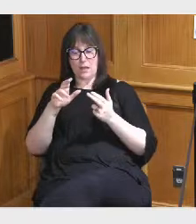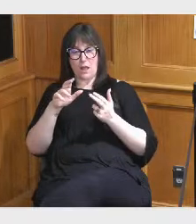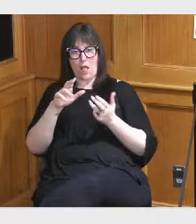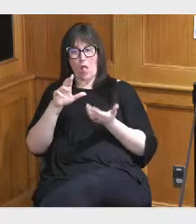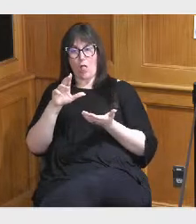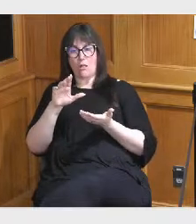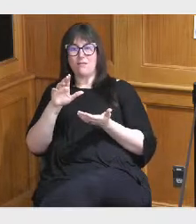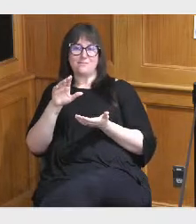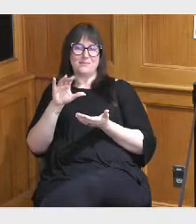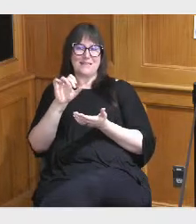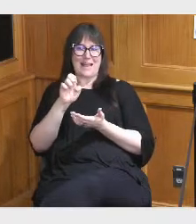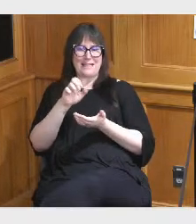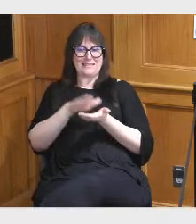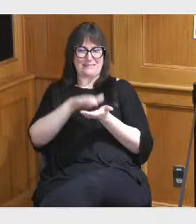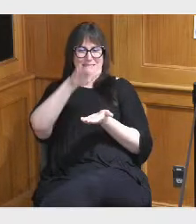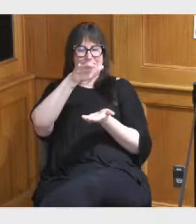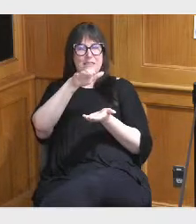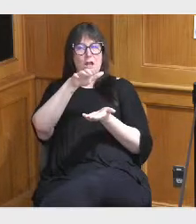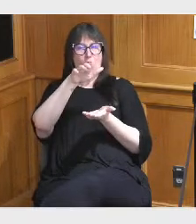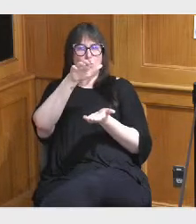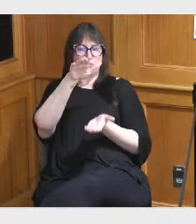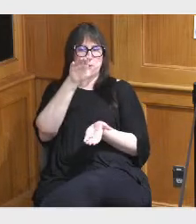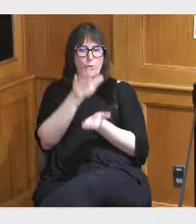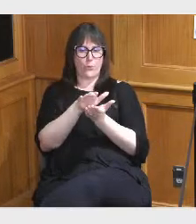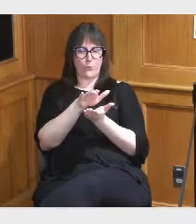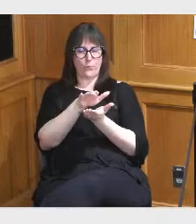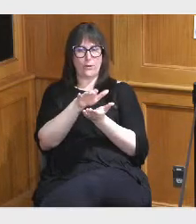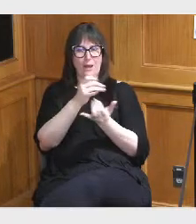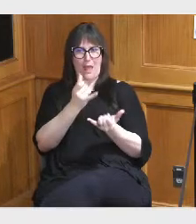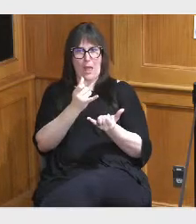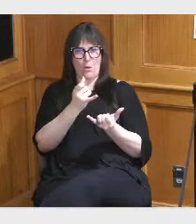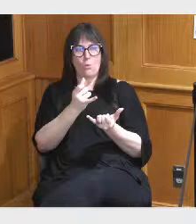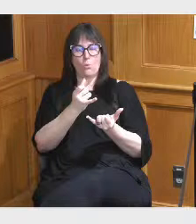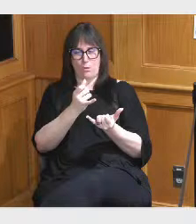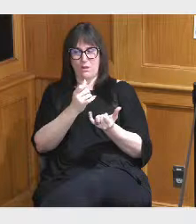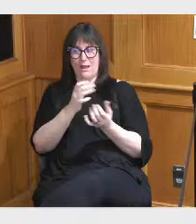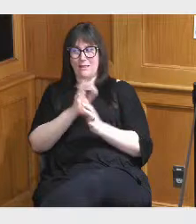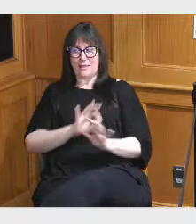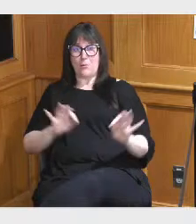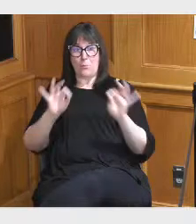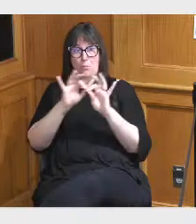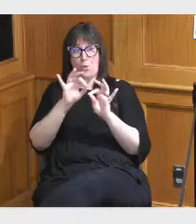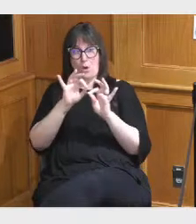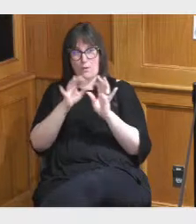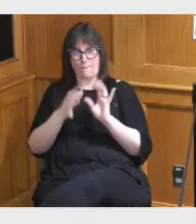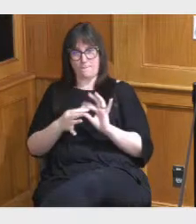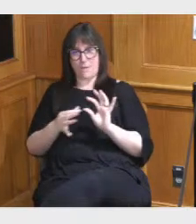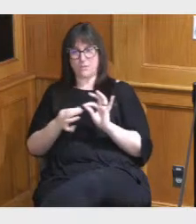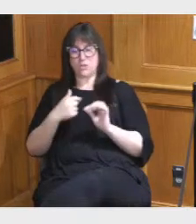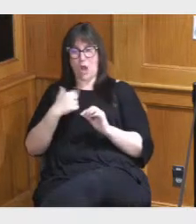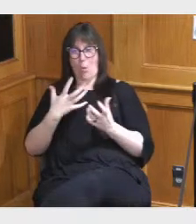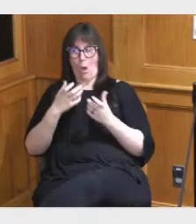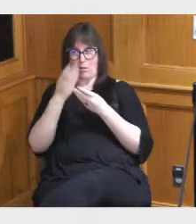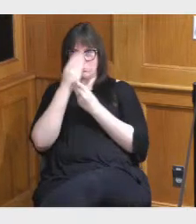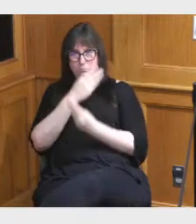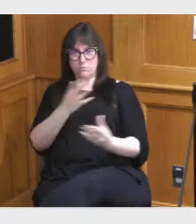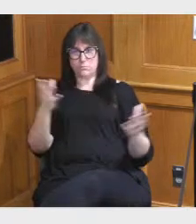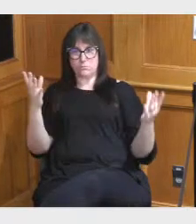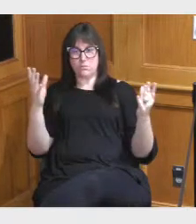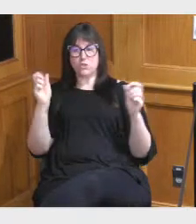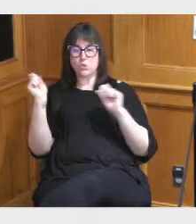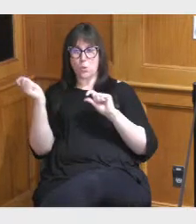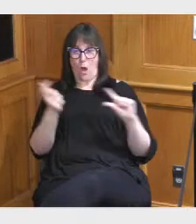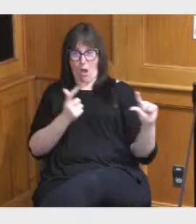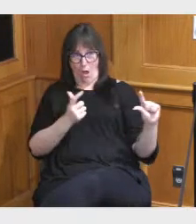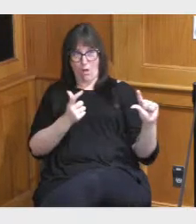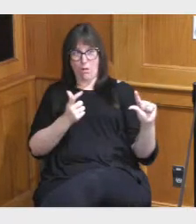have a slide that'll talk a little bit more about that. The other really key message that I want to communicate to the public and also to the board, and